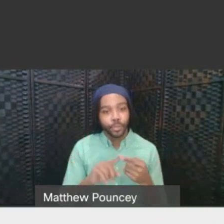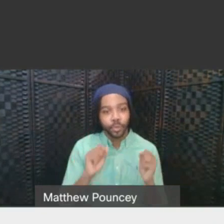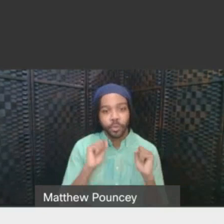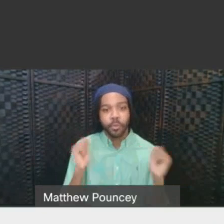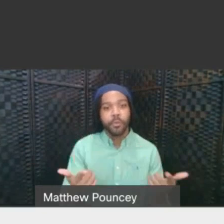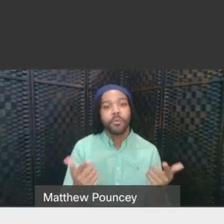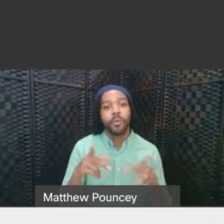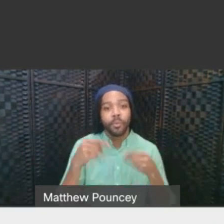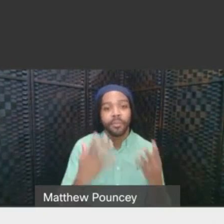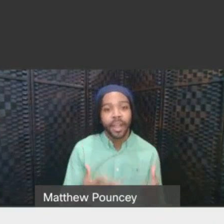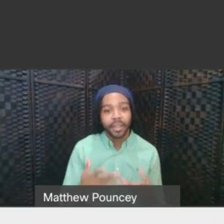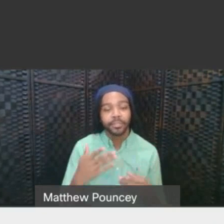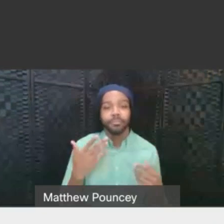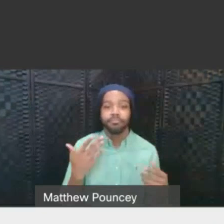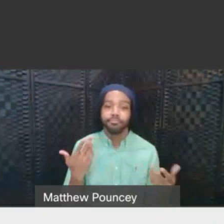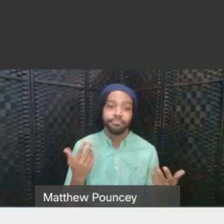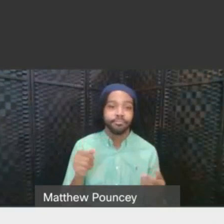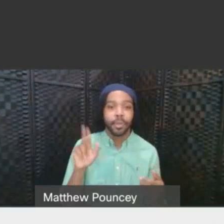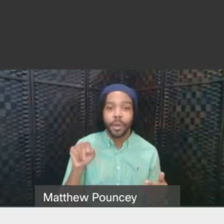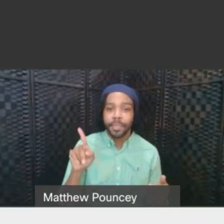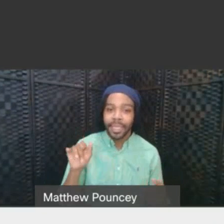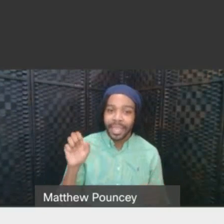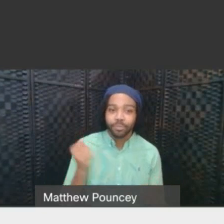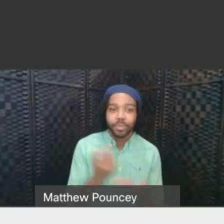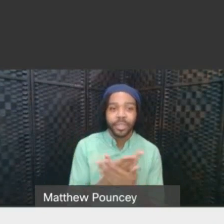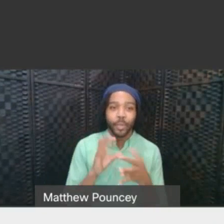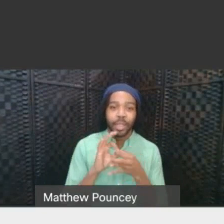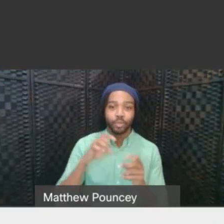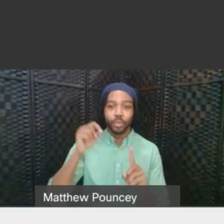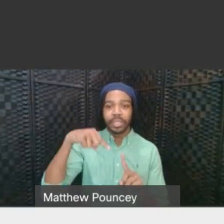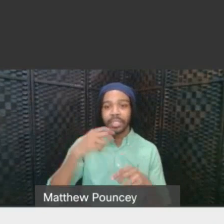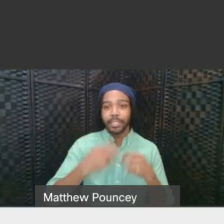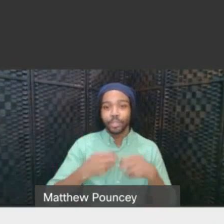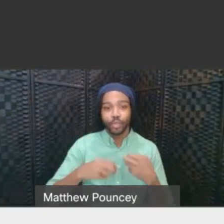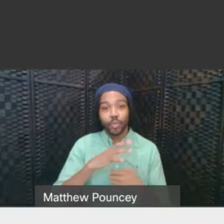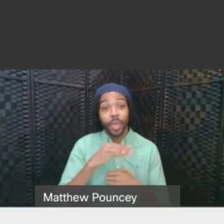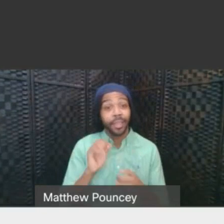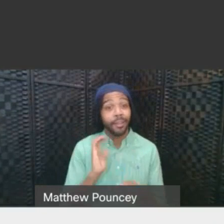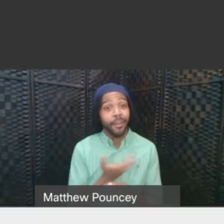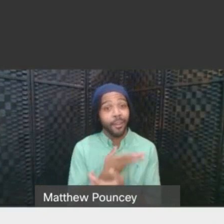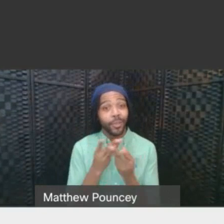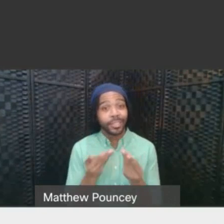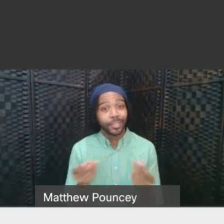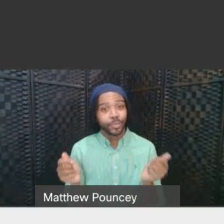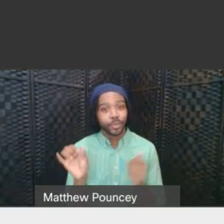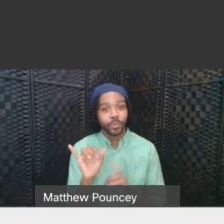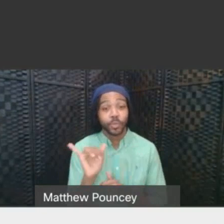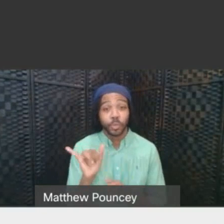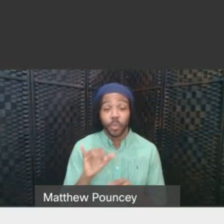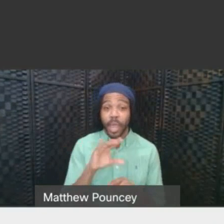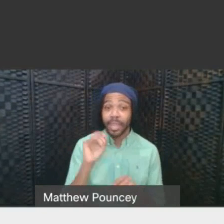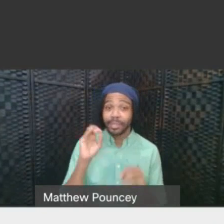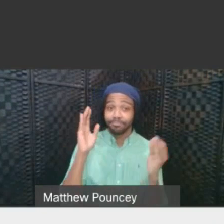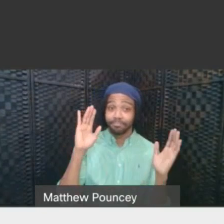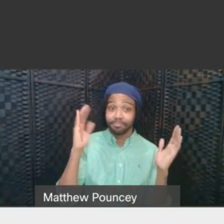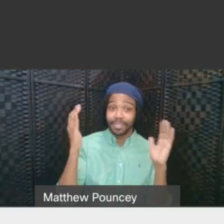about what the issue is and the resolution. And it appears there are no